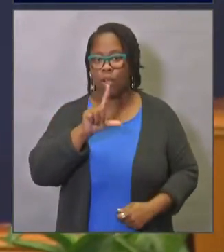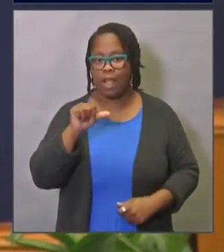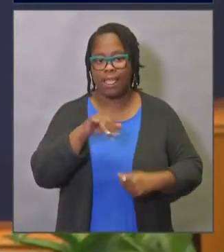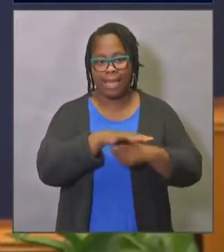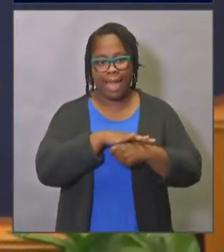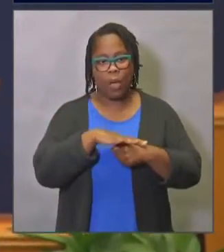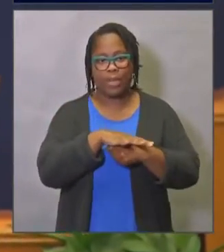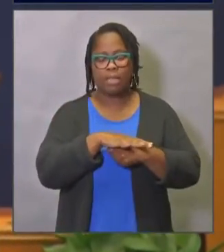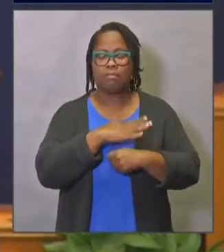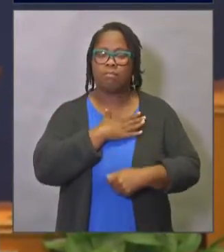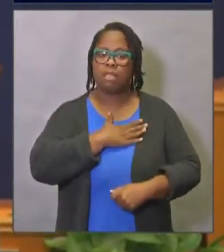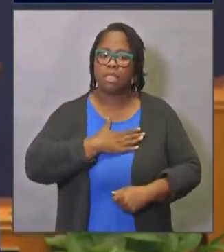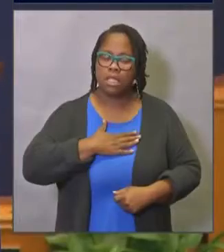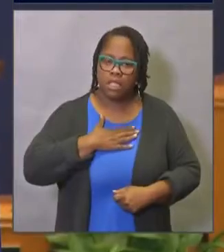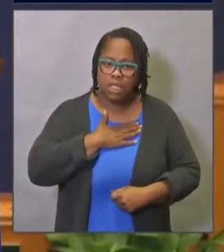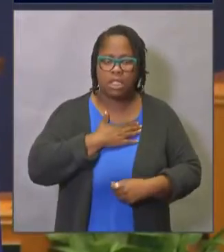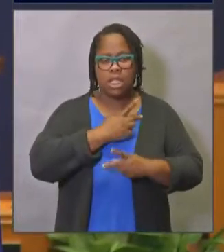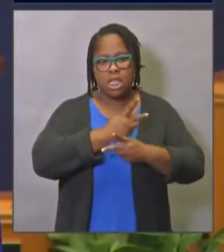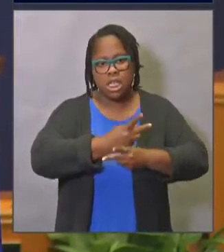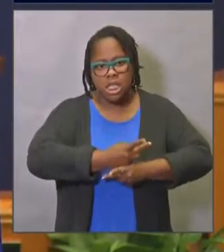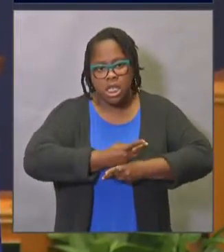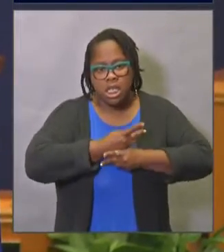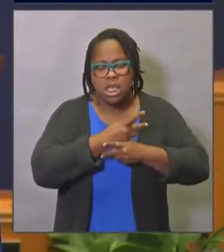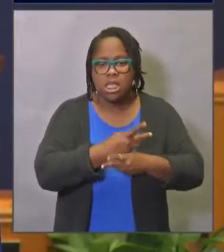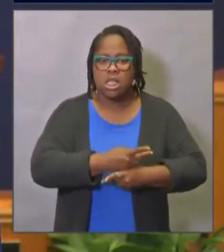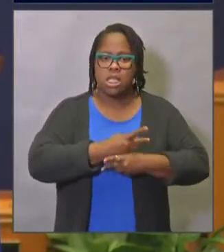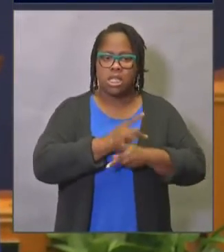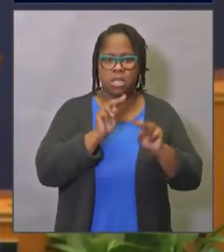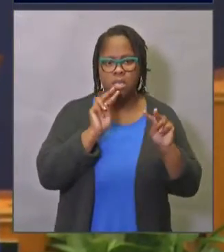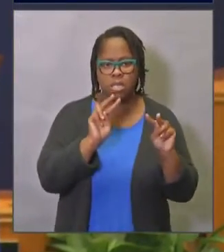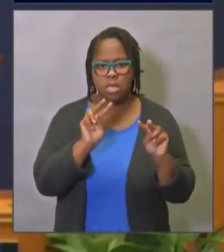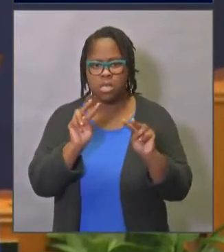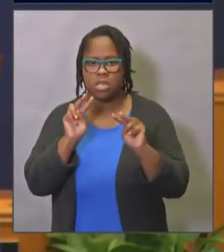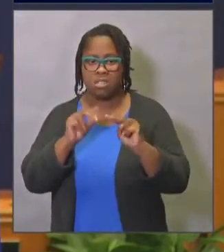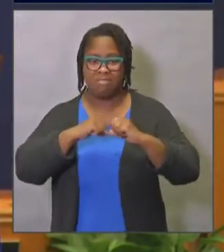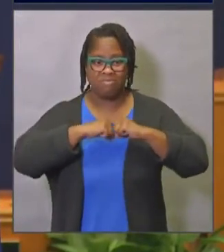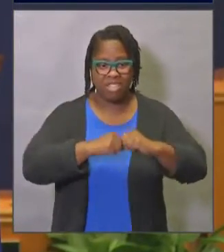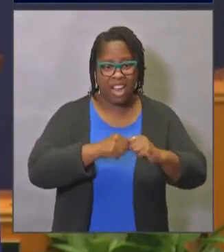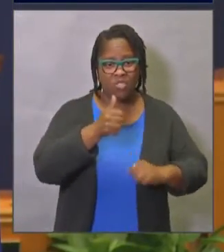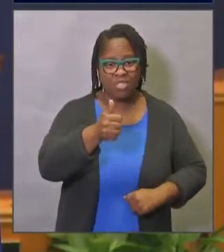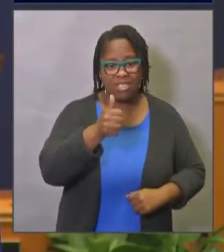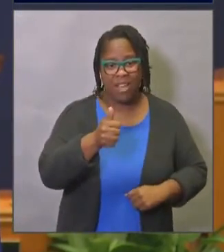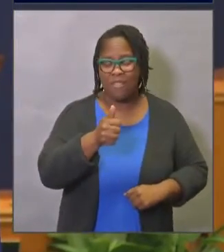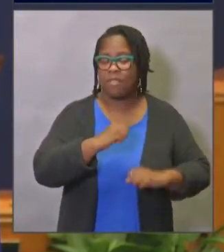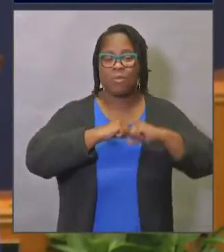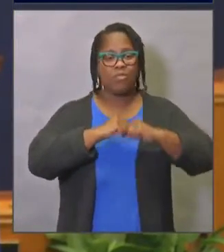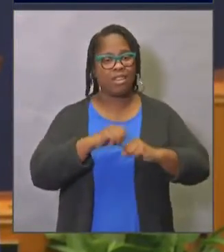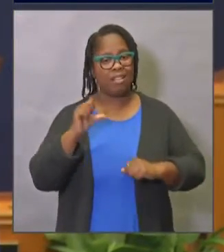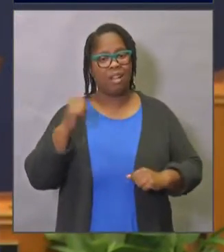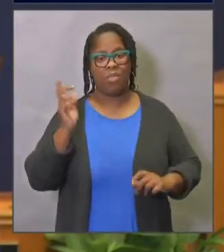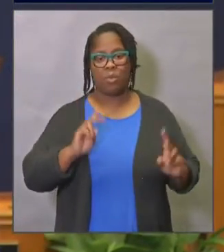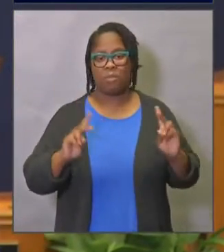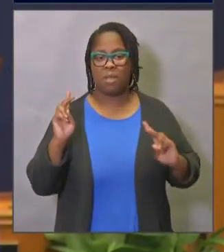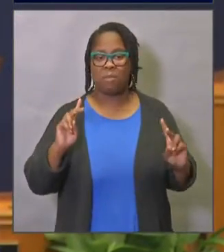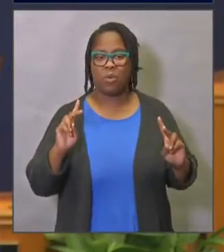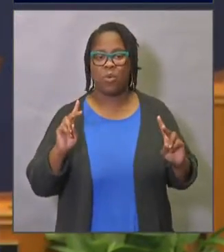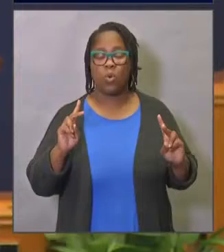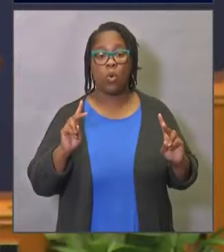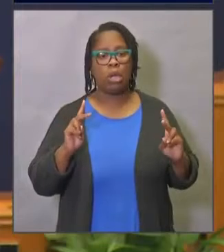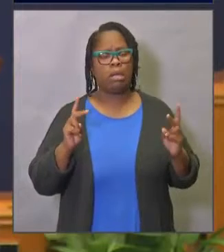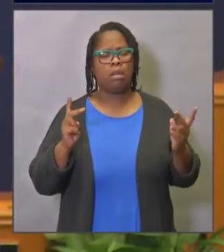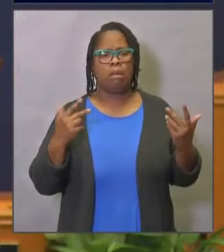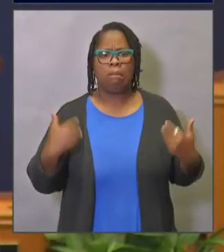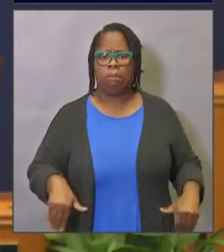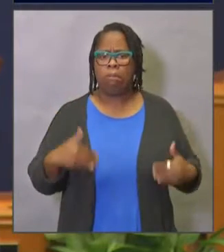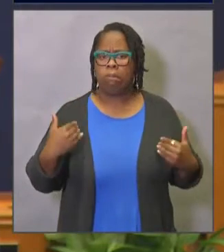be extremely careful and diligent in protecting yourself and everyone else. There is a great deal of community